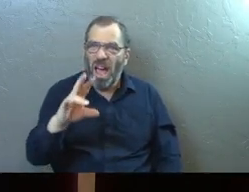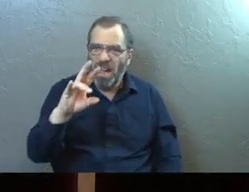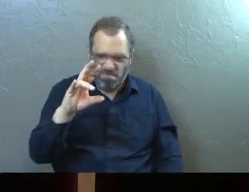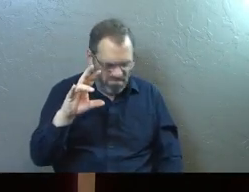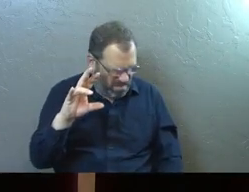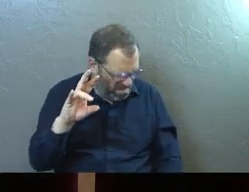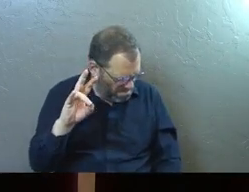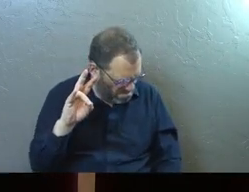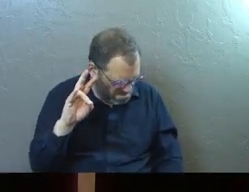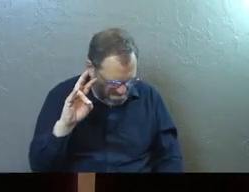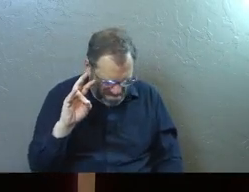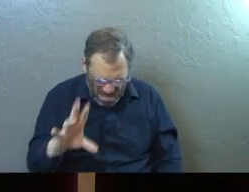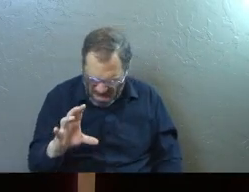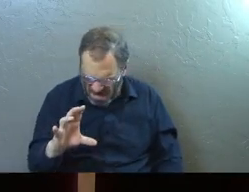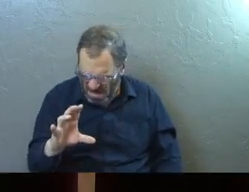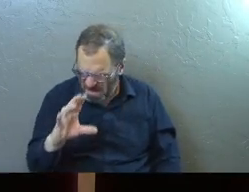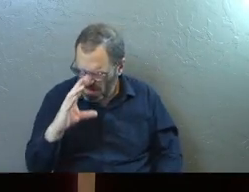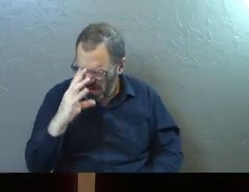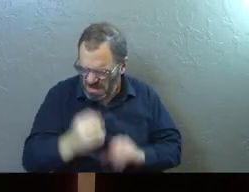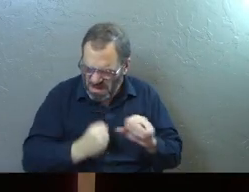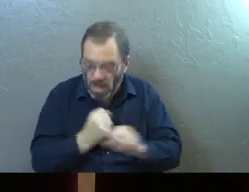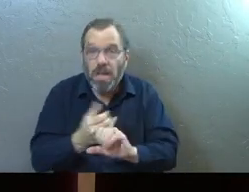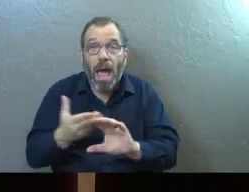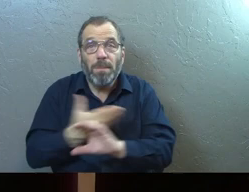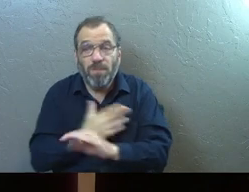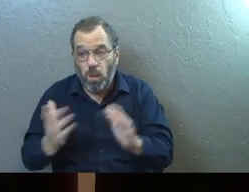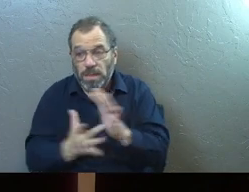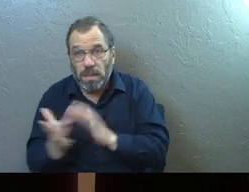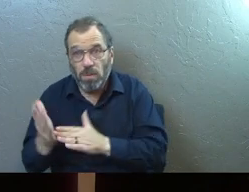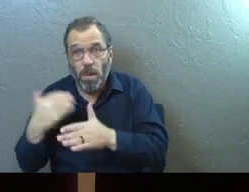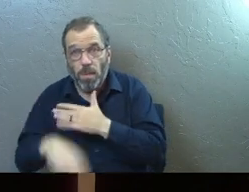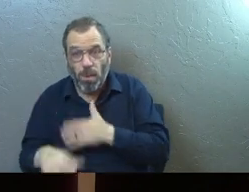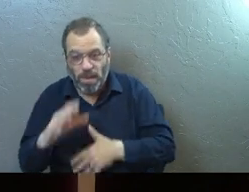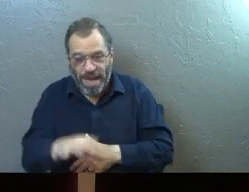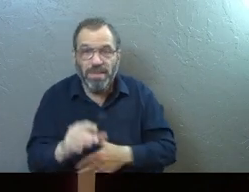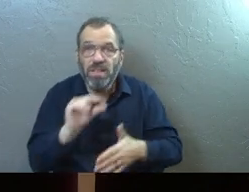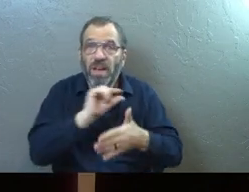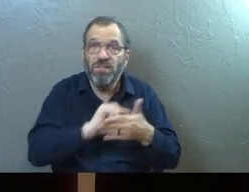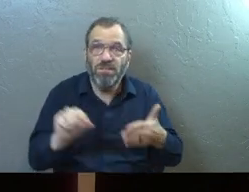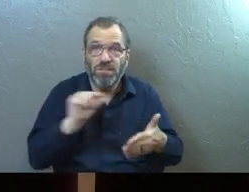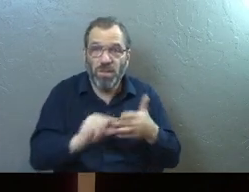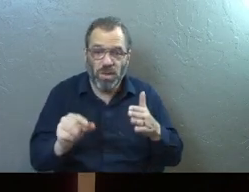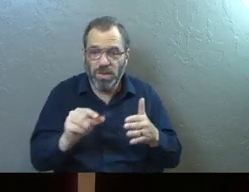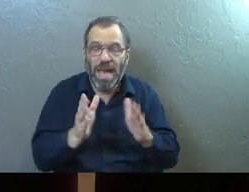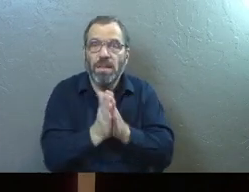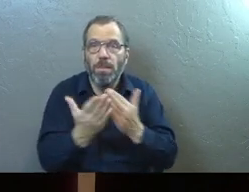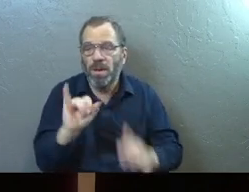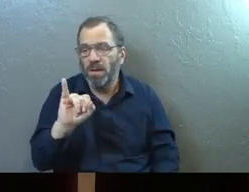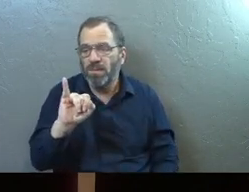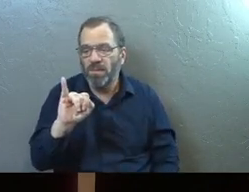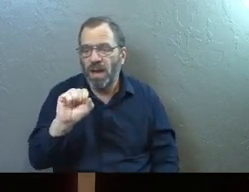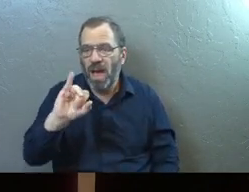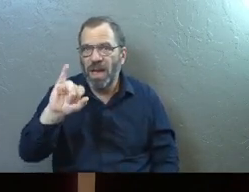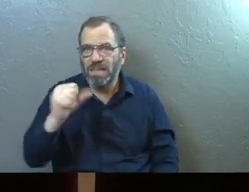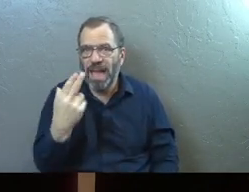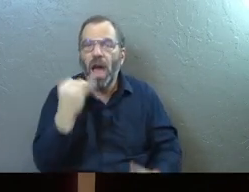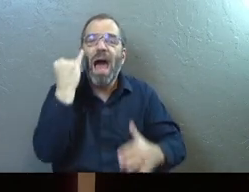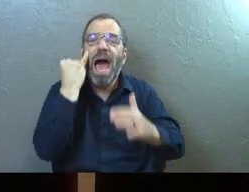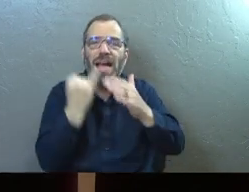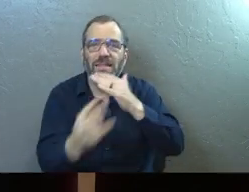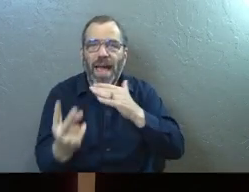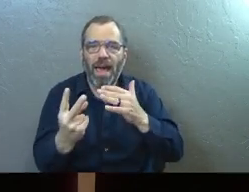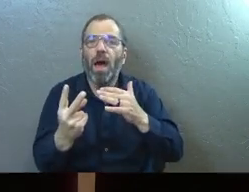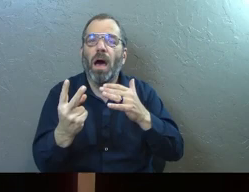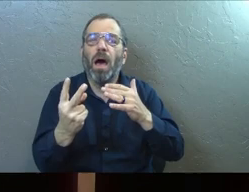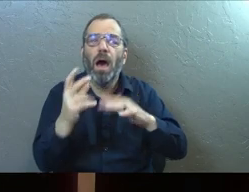700 something, you know, around there, 700 years before the birth of Jesus, we get this verse in the book of Isaiah, and he's prophesying about the